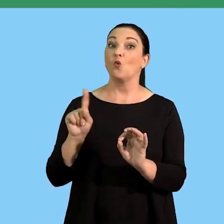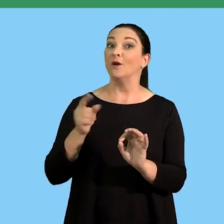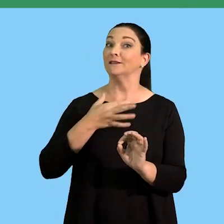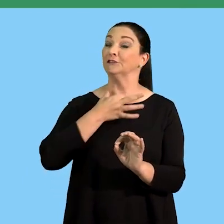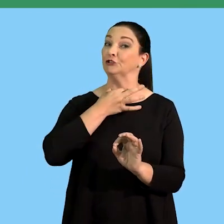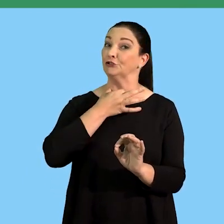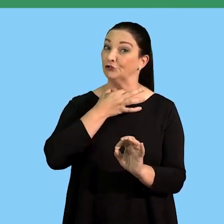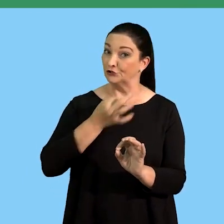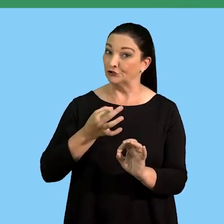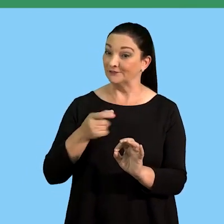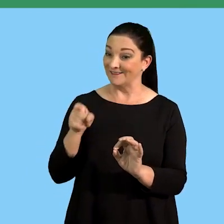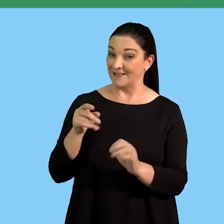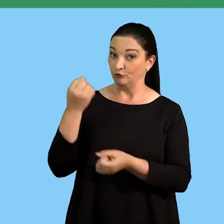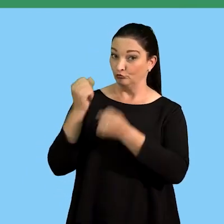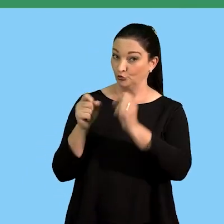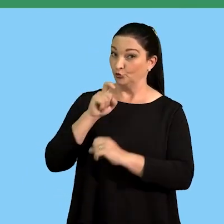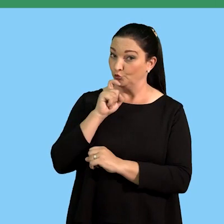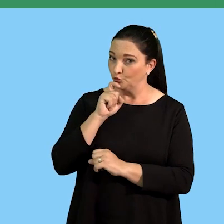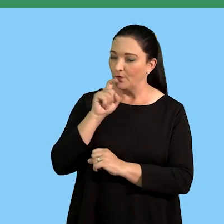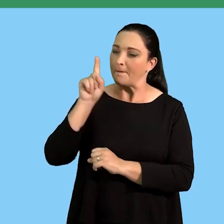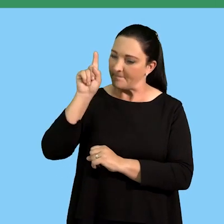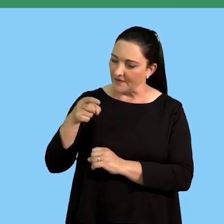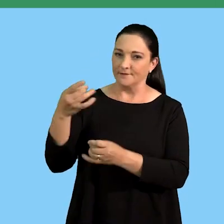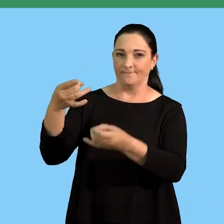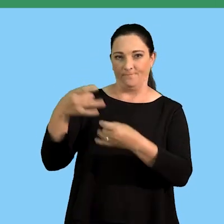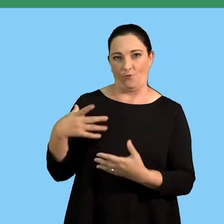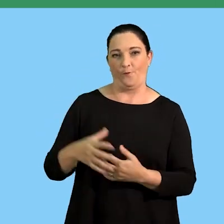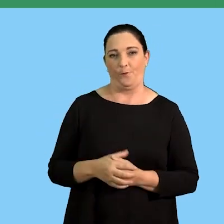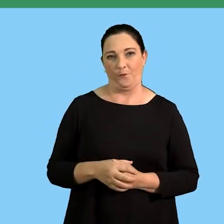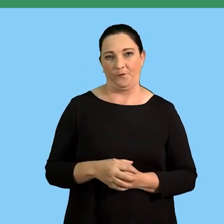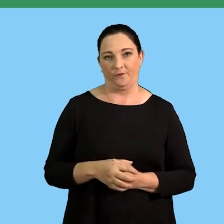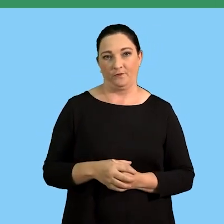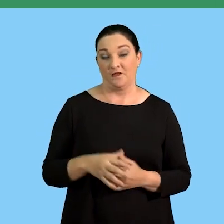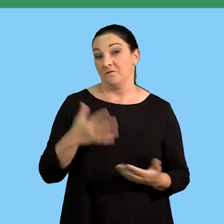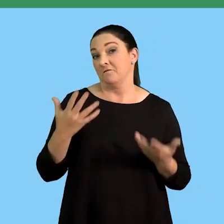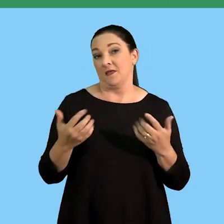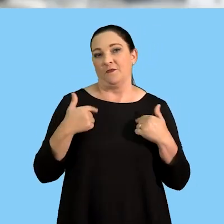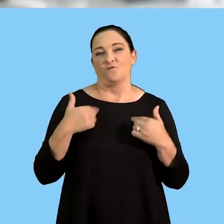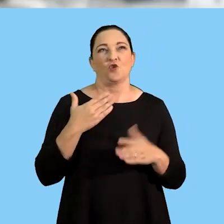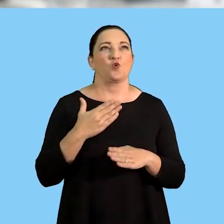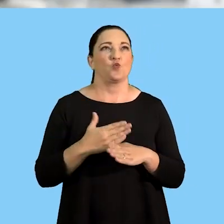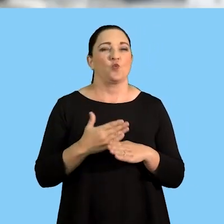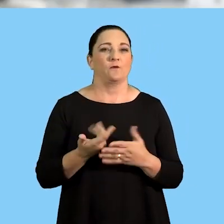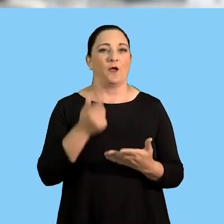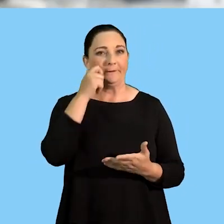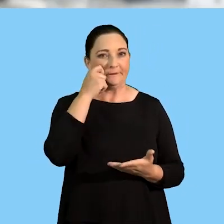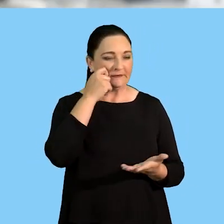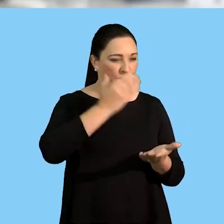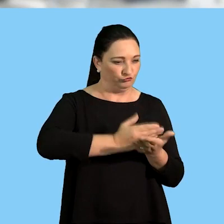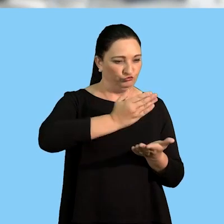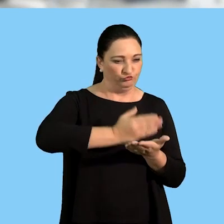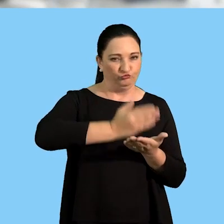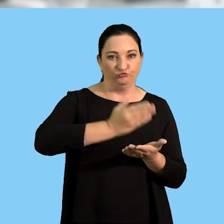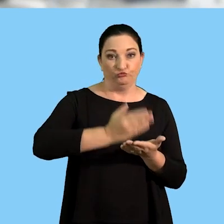about the risks when using the machinery. So it might happen that I work at a butchery, for example.